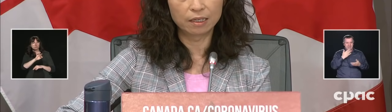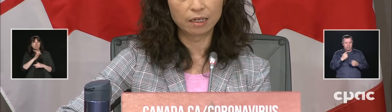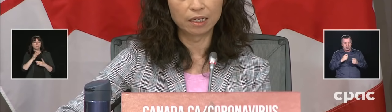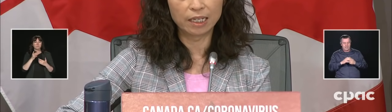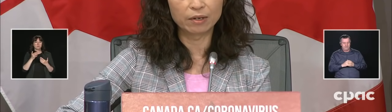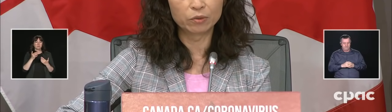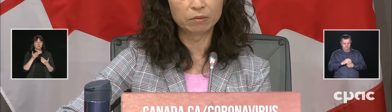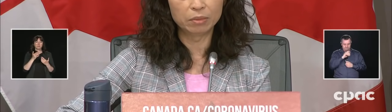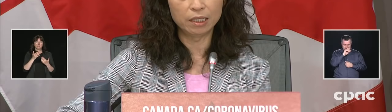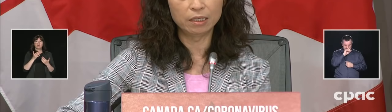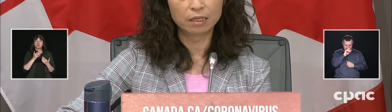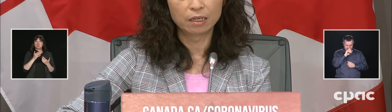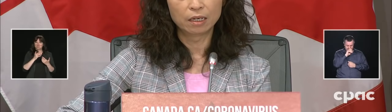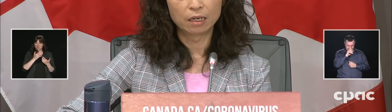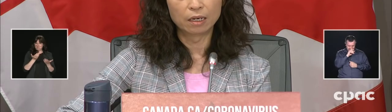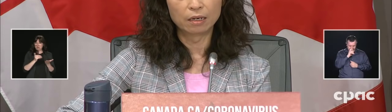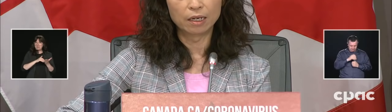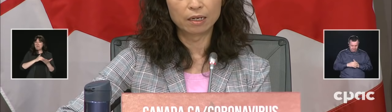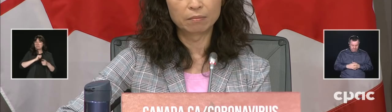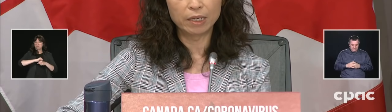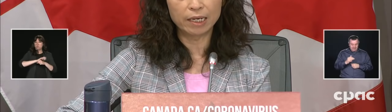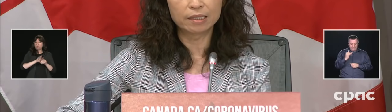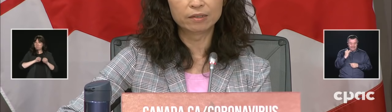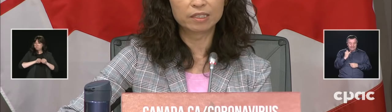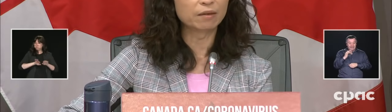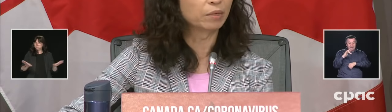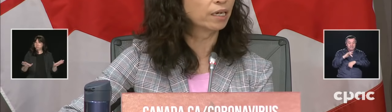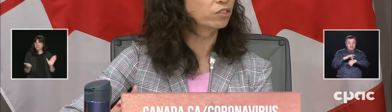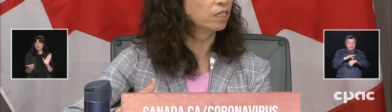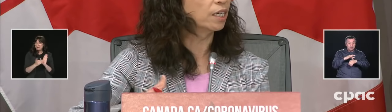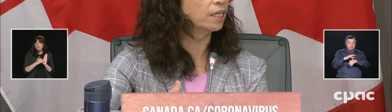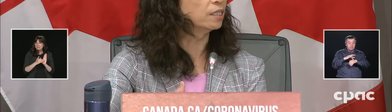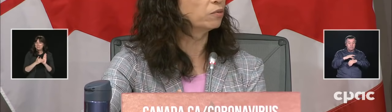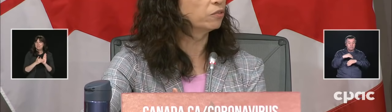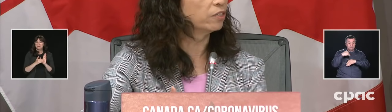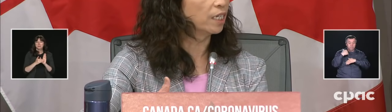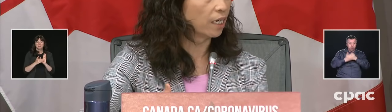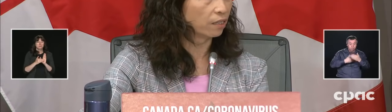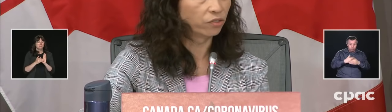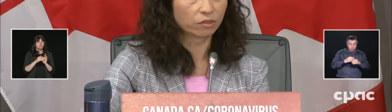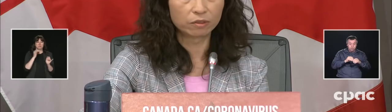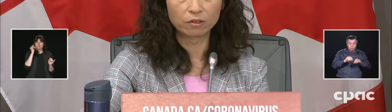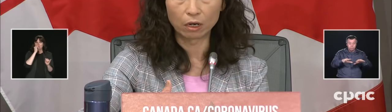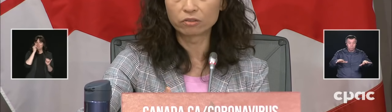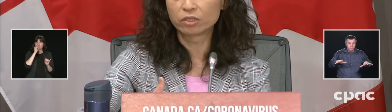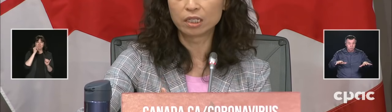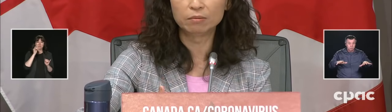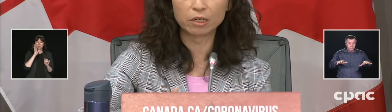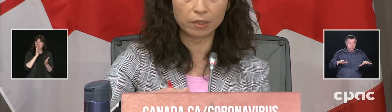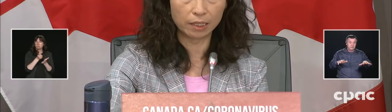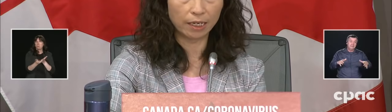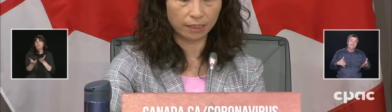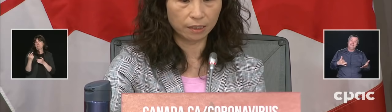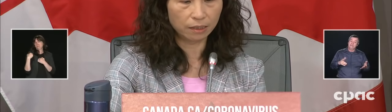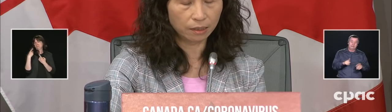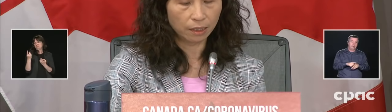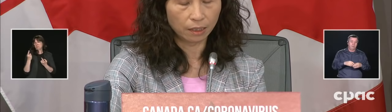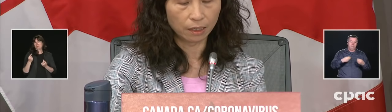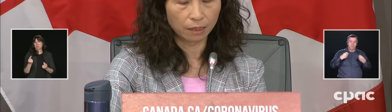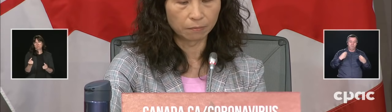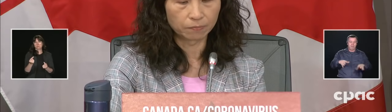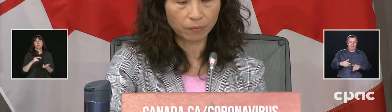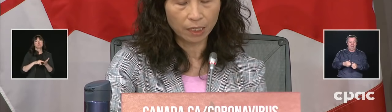again, that would be a massive setback to the gains that we've already had. So we've got to keep going at